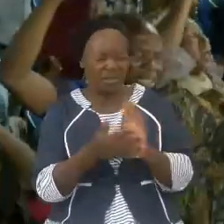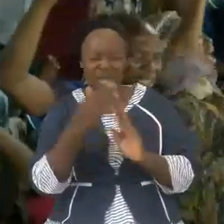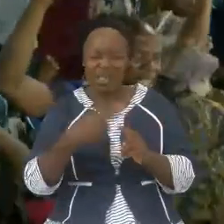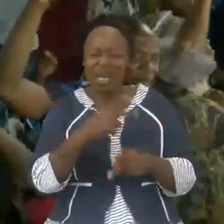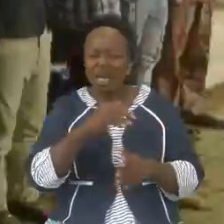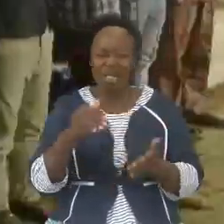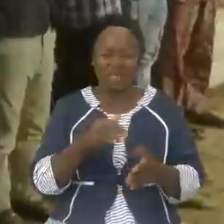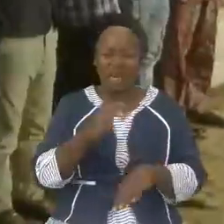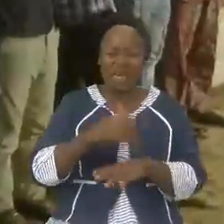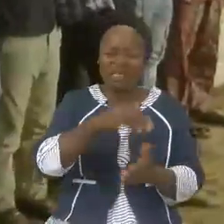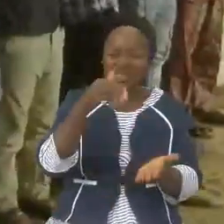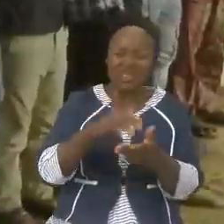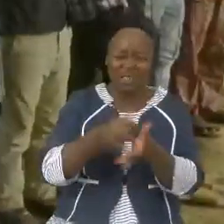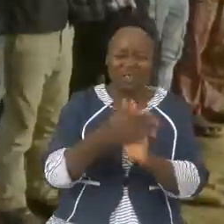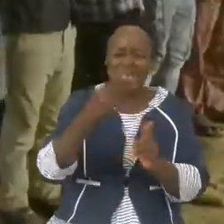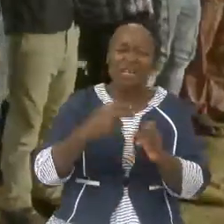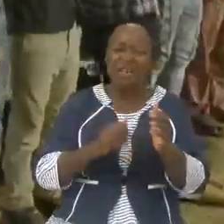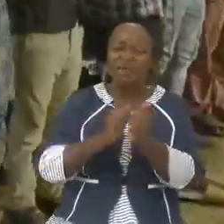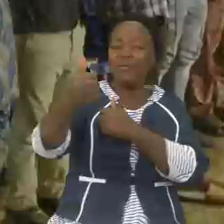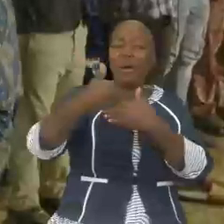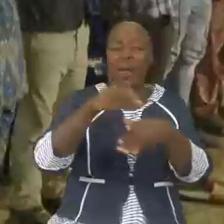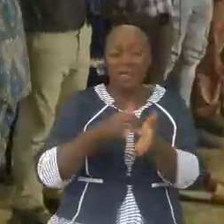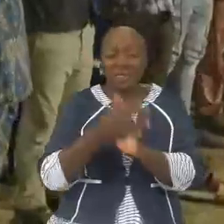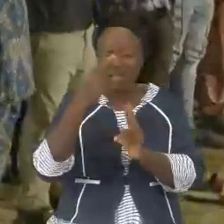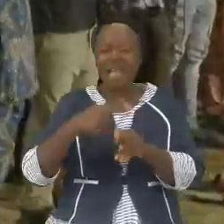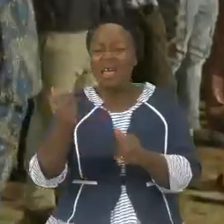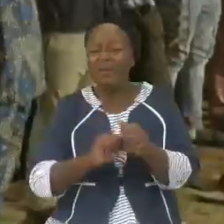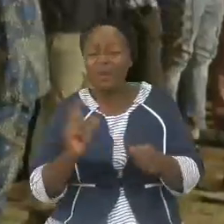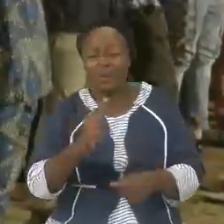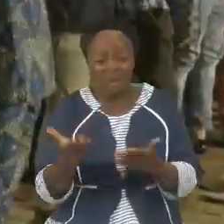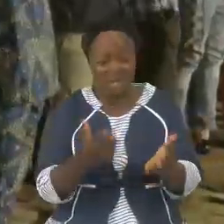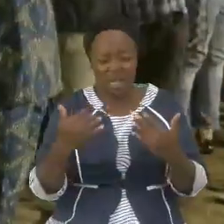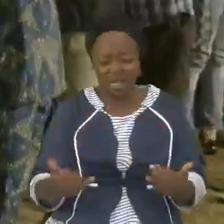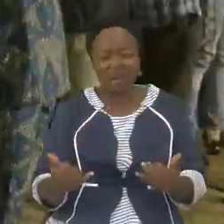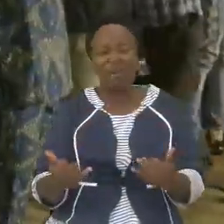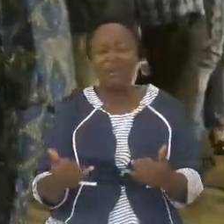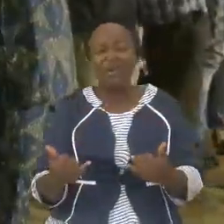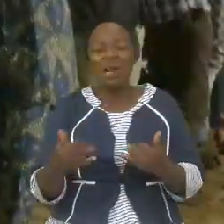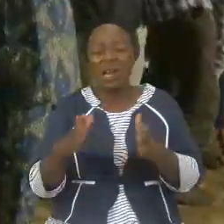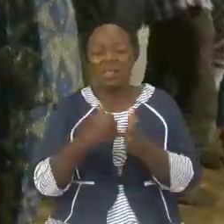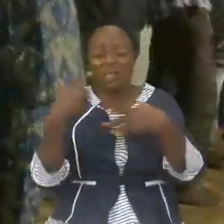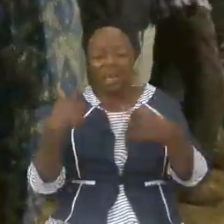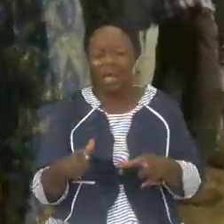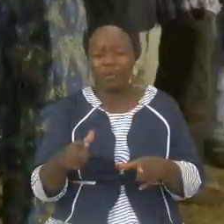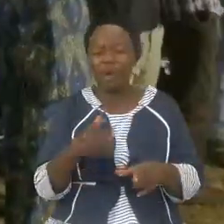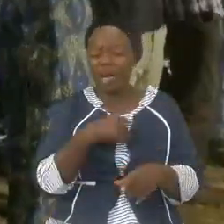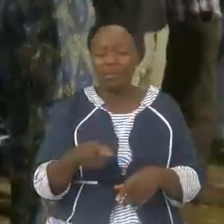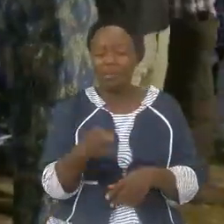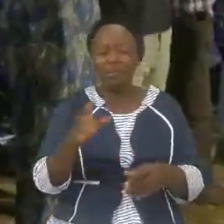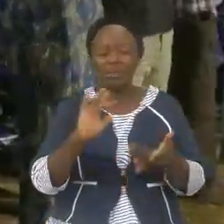center, amen. At the far back, amen. Everywhere here now at the Alpha location, those